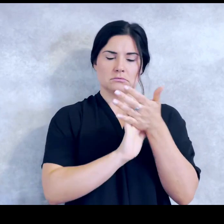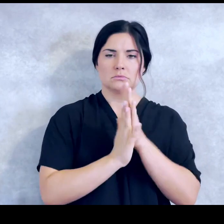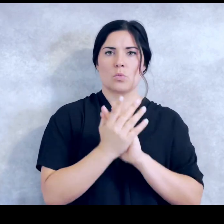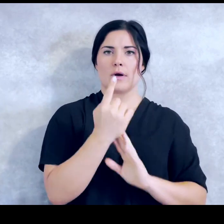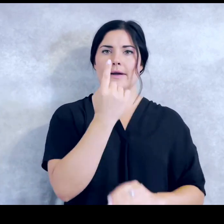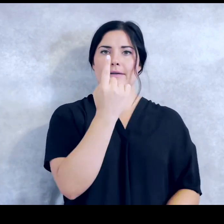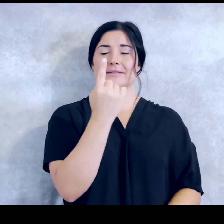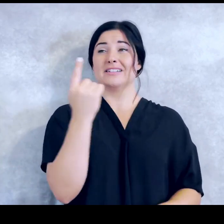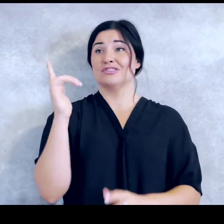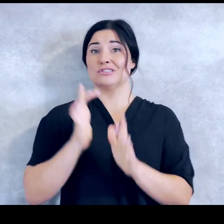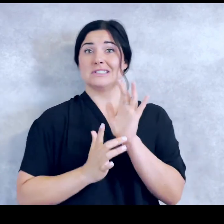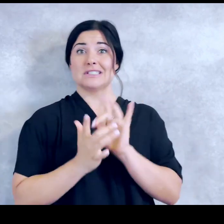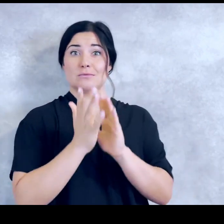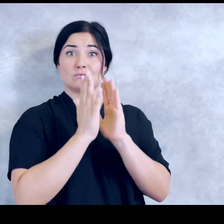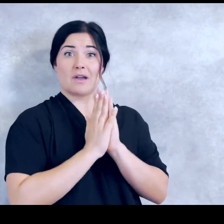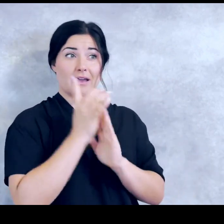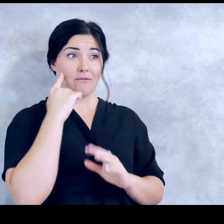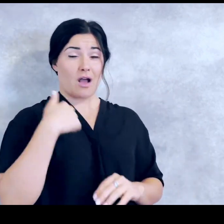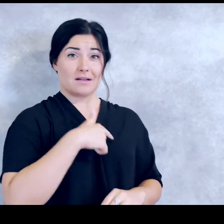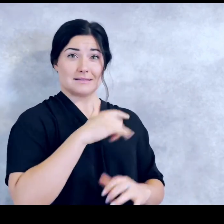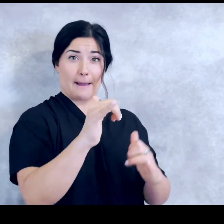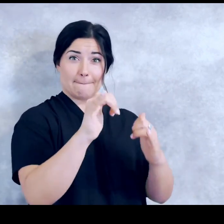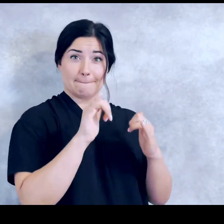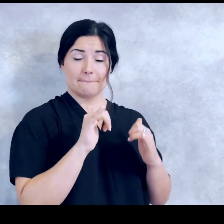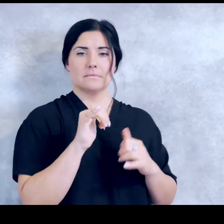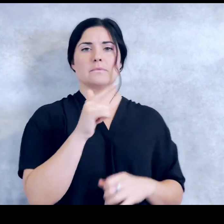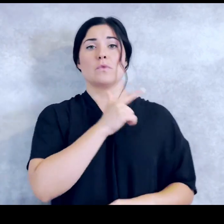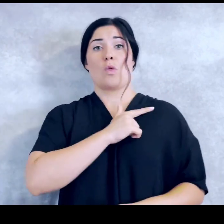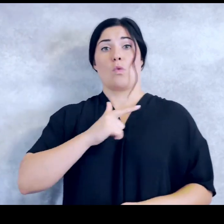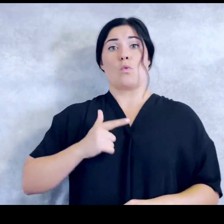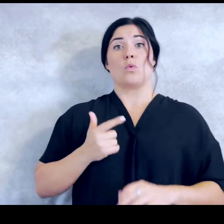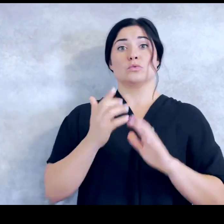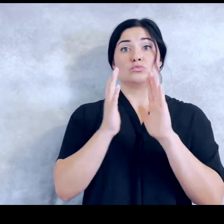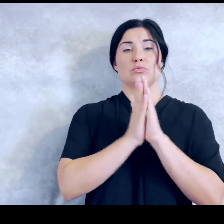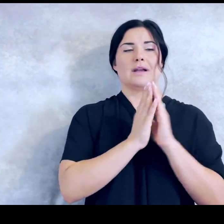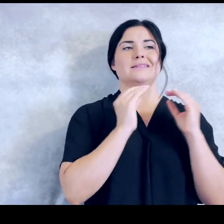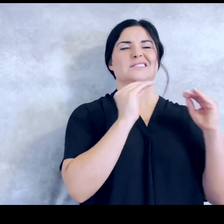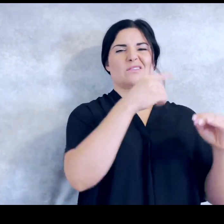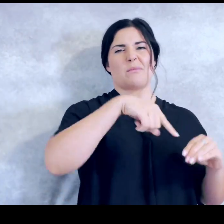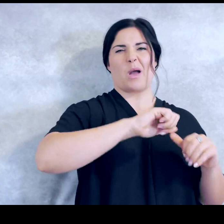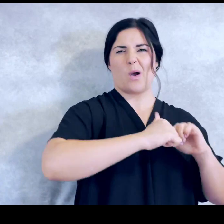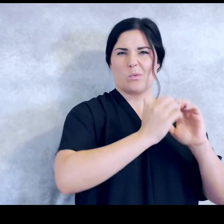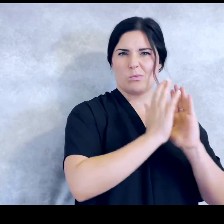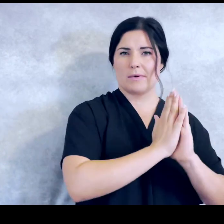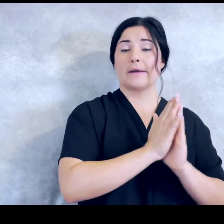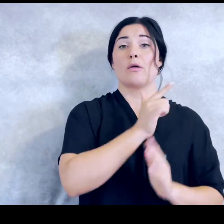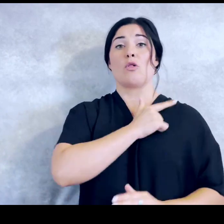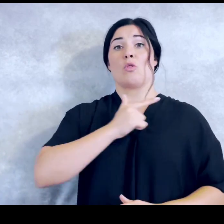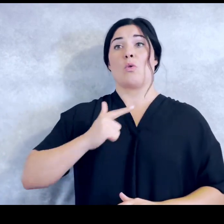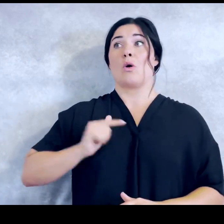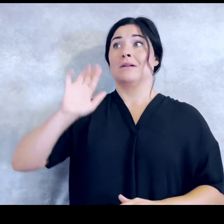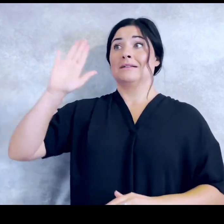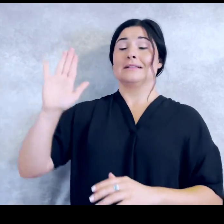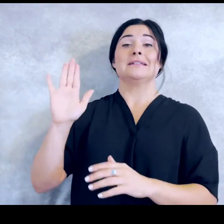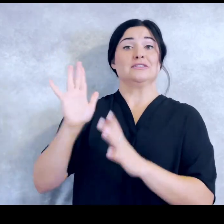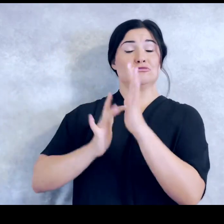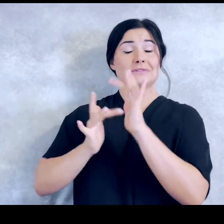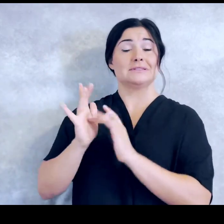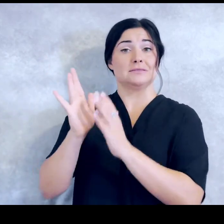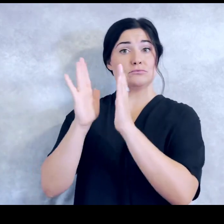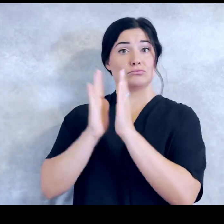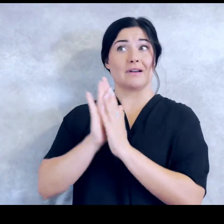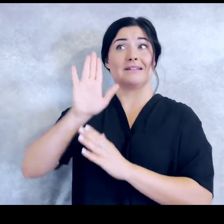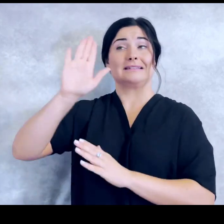as one. And this was Jesus' prayer. In fact, we have the Lord's Prayer, but he was teaching his church how to pray. But if you want to know the Lord's